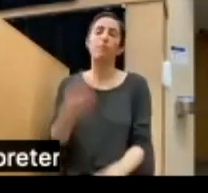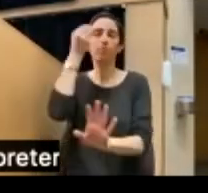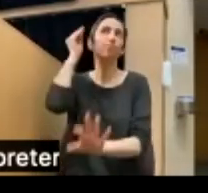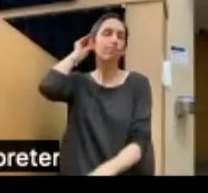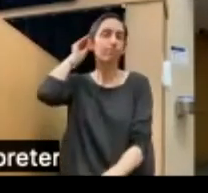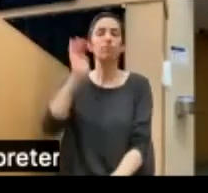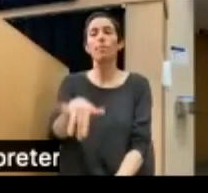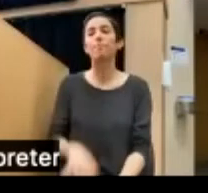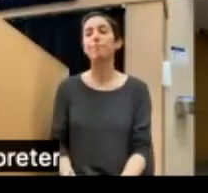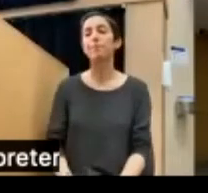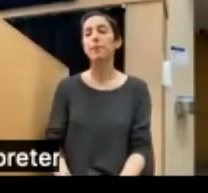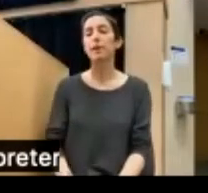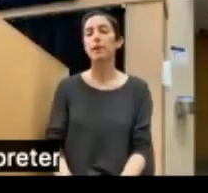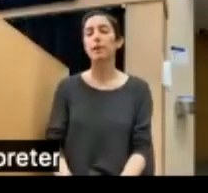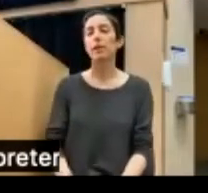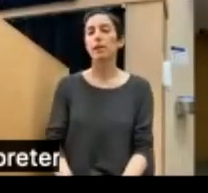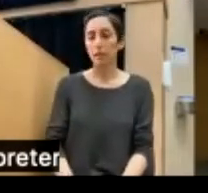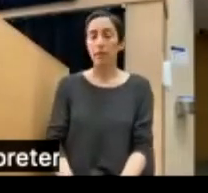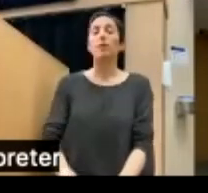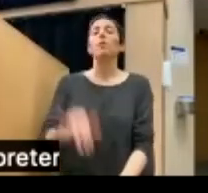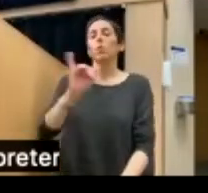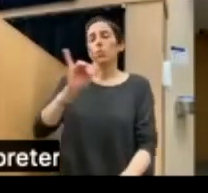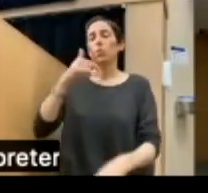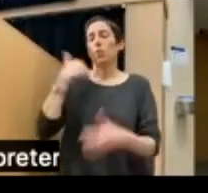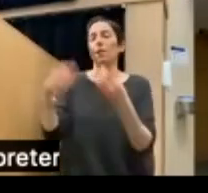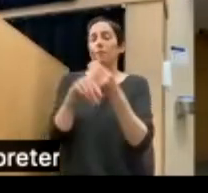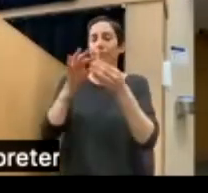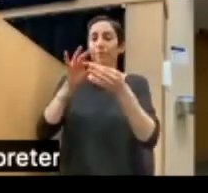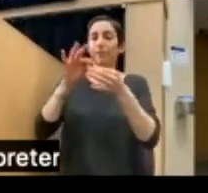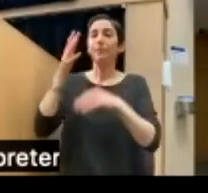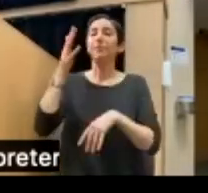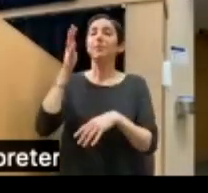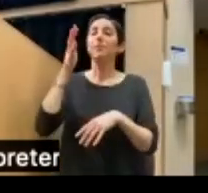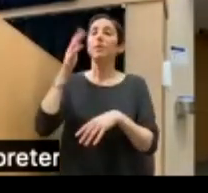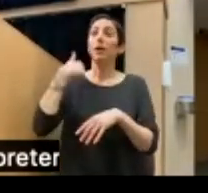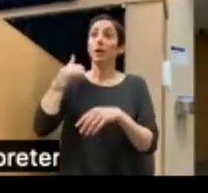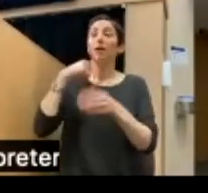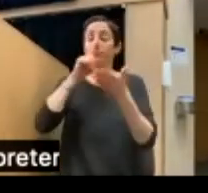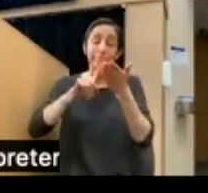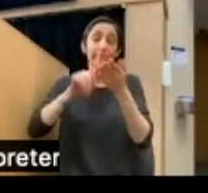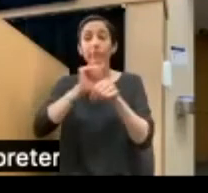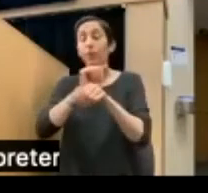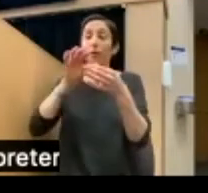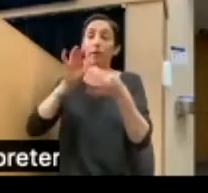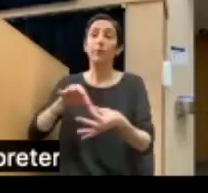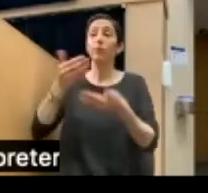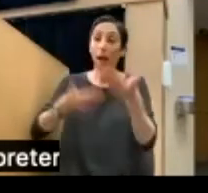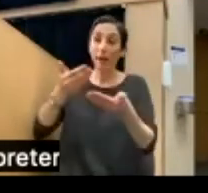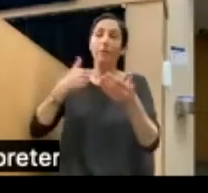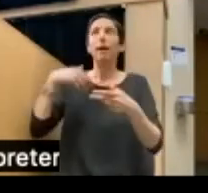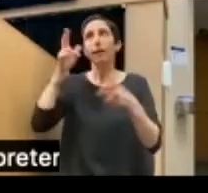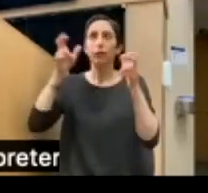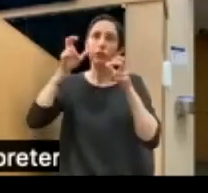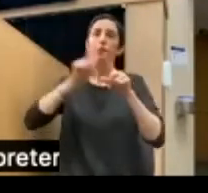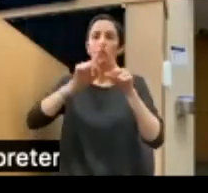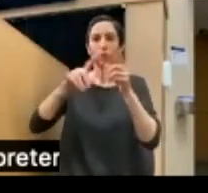want to say is, because of this work, I know that I hear all kinds of stories. And I know